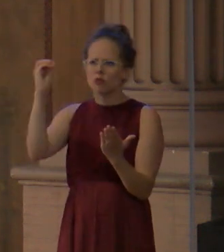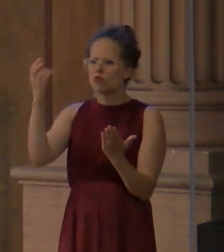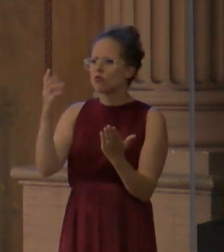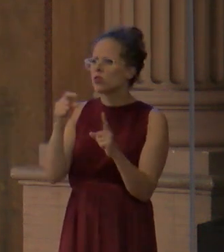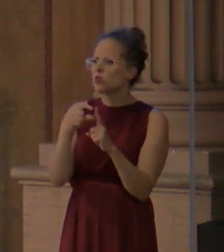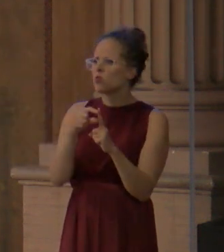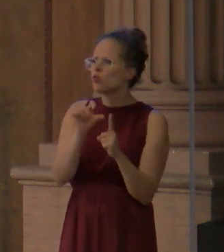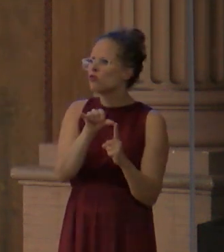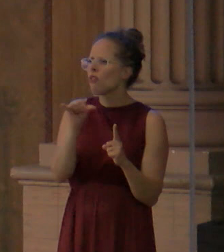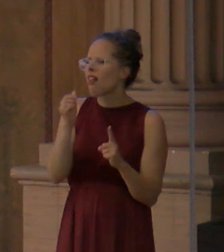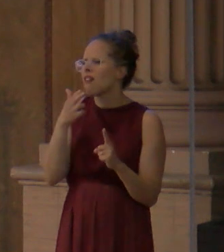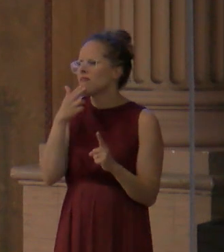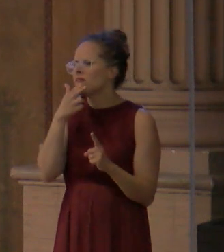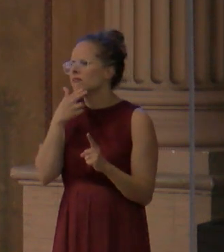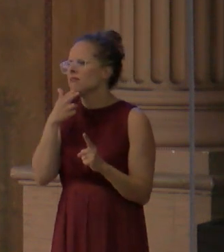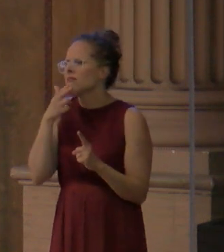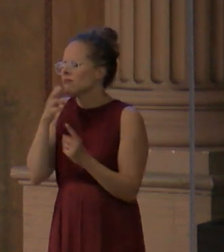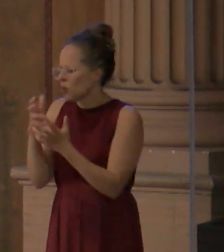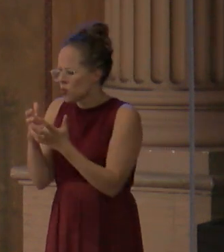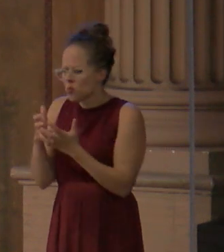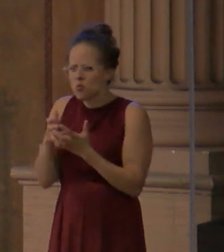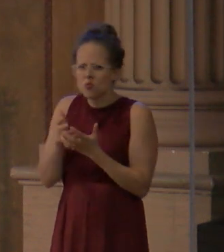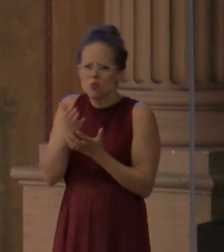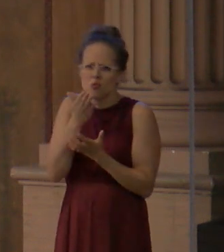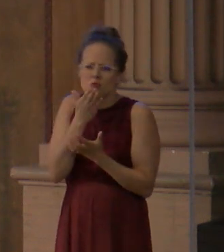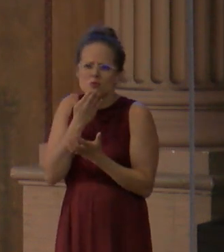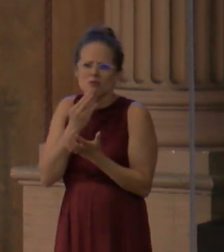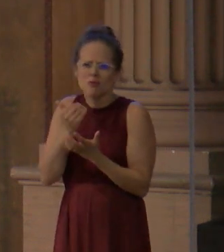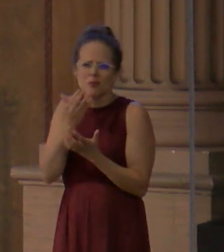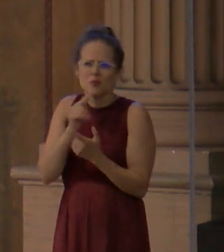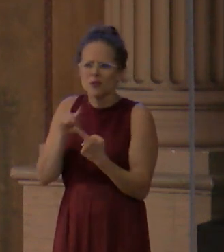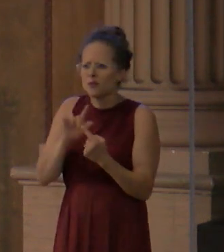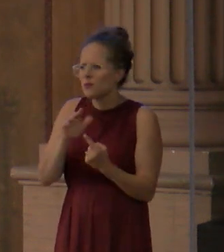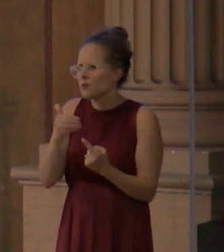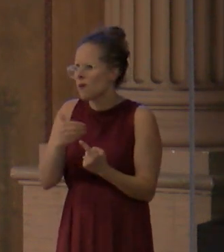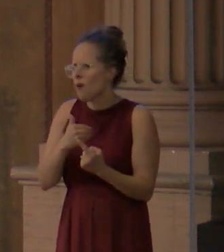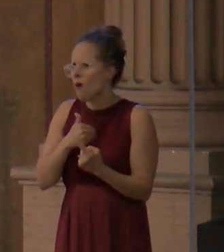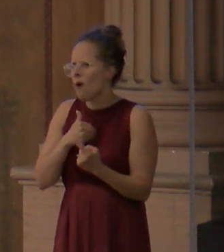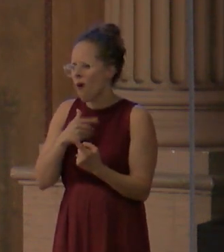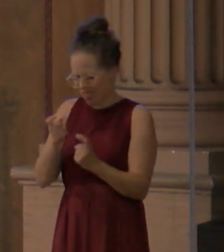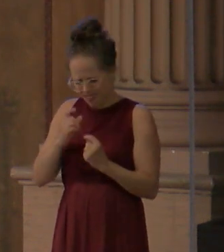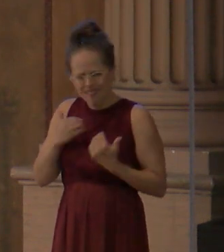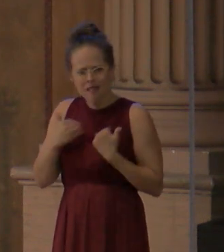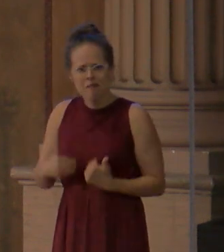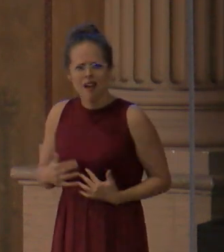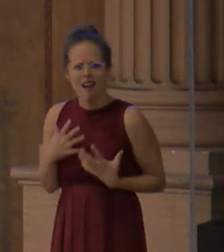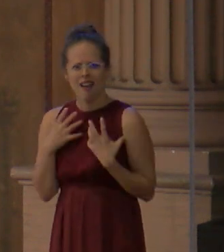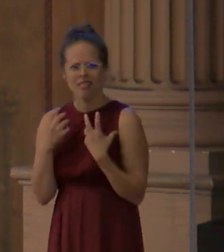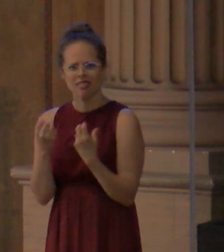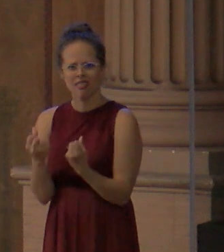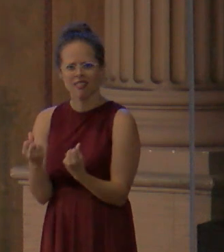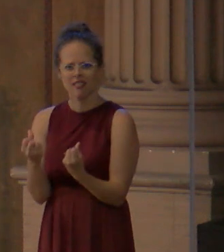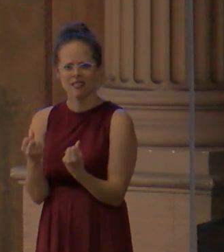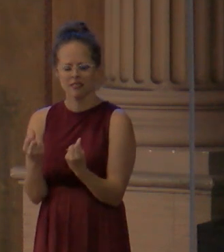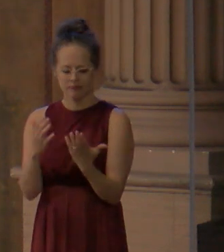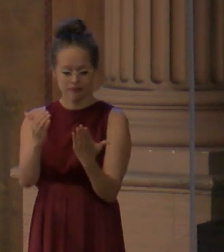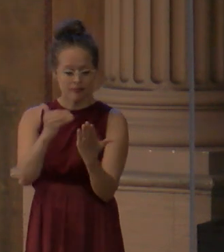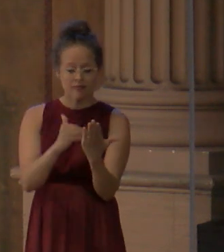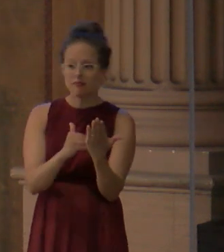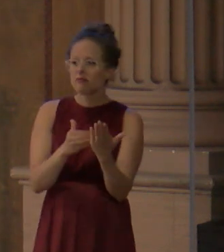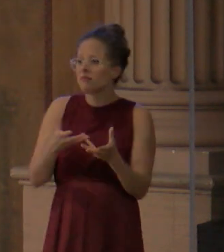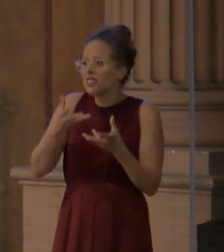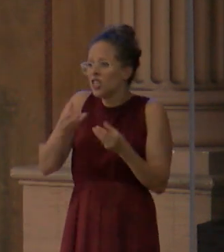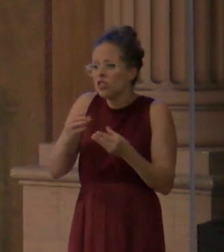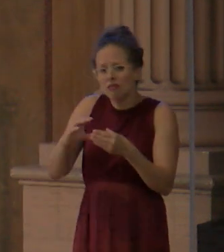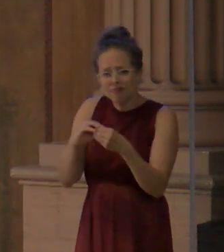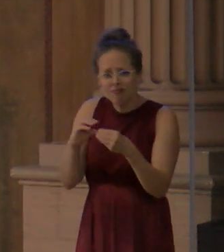honeycomb, sweetness to the soul and health to the body. Or Proverbs 15, verse 4, a gentle tongue is a tree of